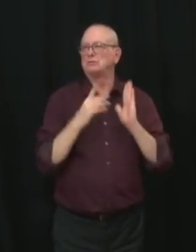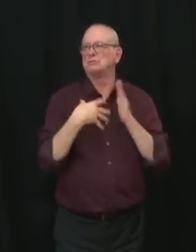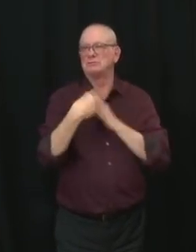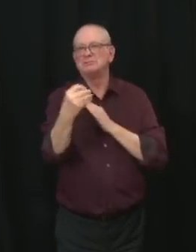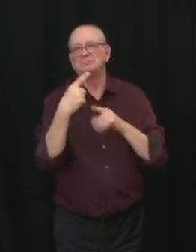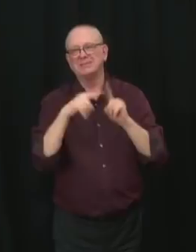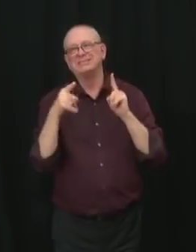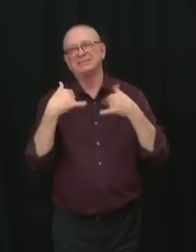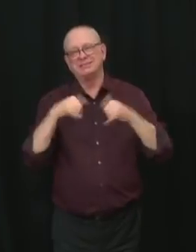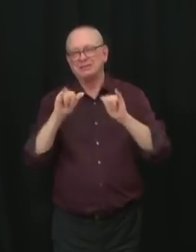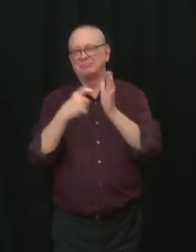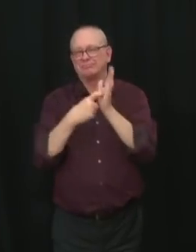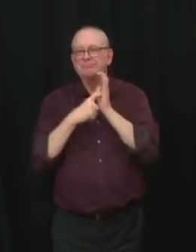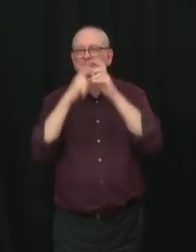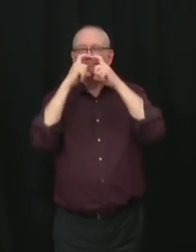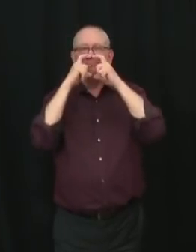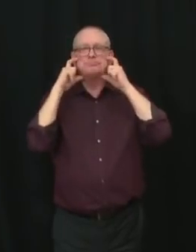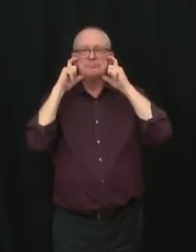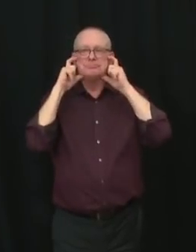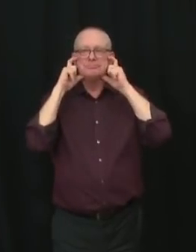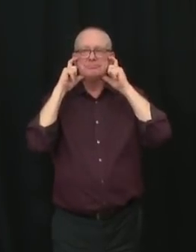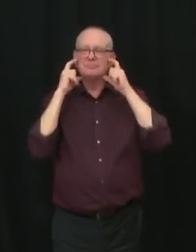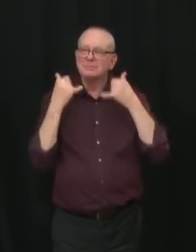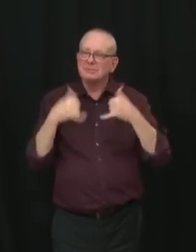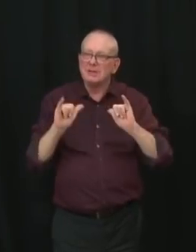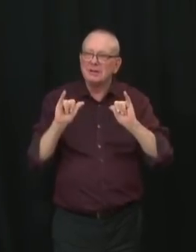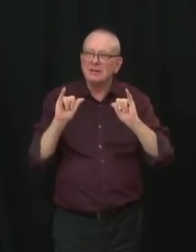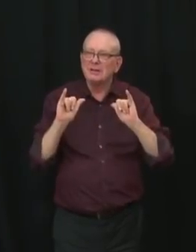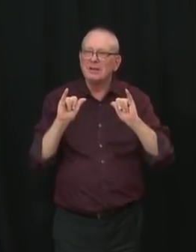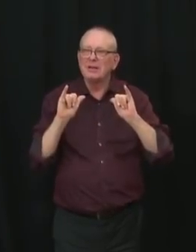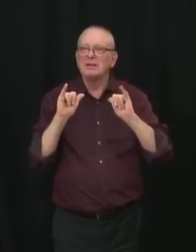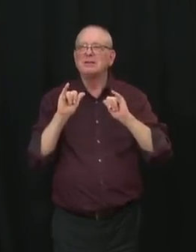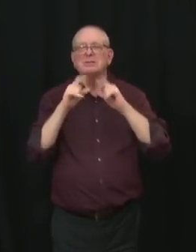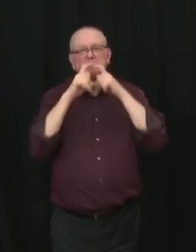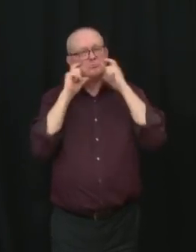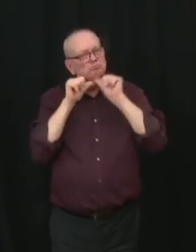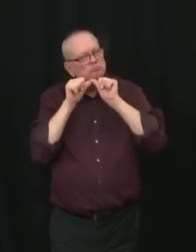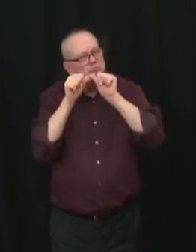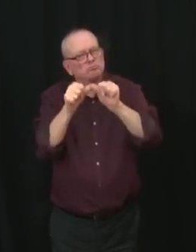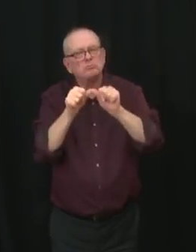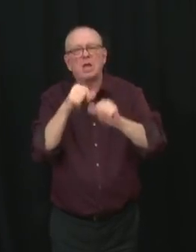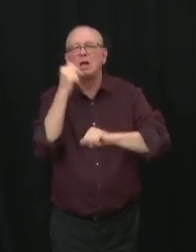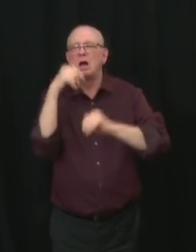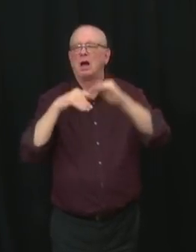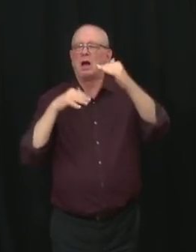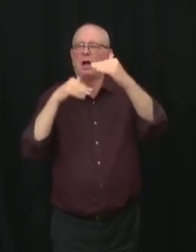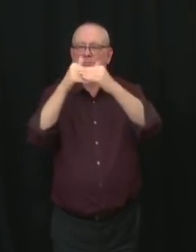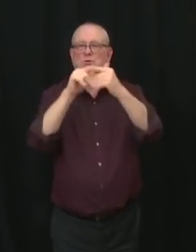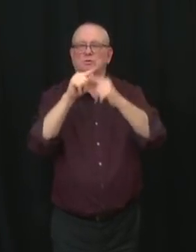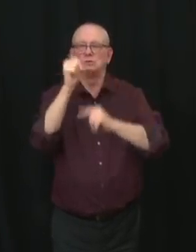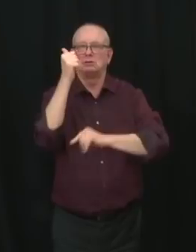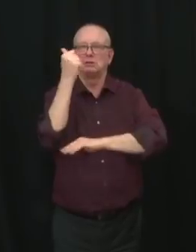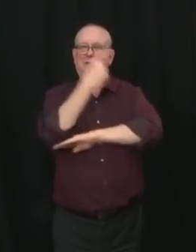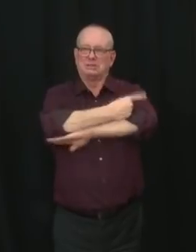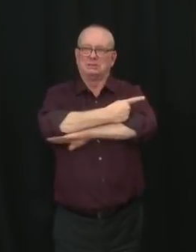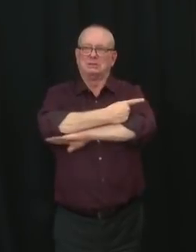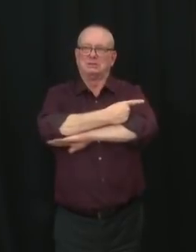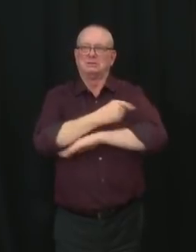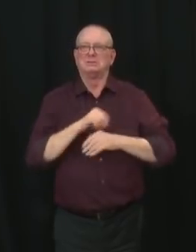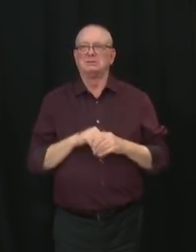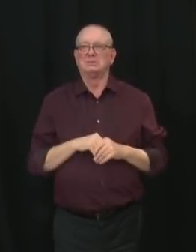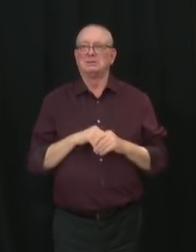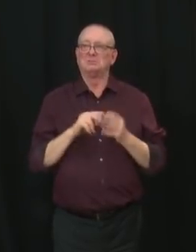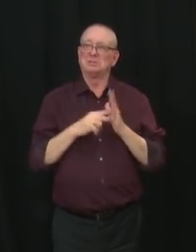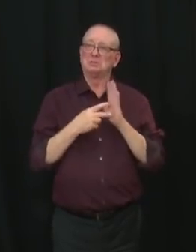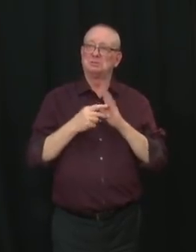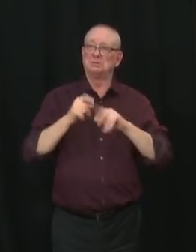a well-fitting medical or 3-layer cloth mask at all times. This means that in this time period, you are not able to